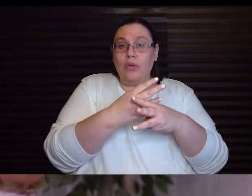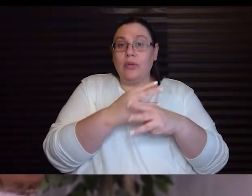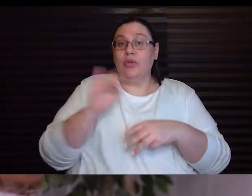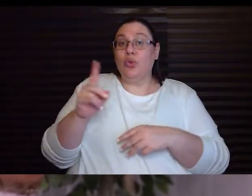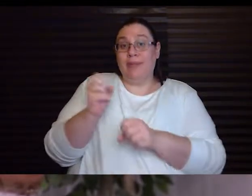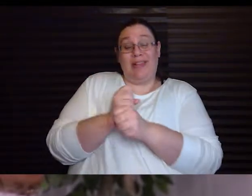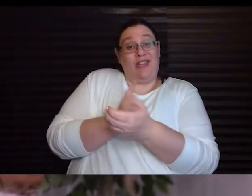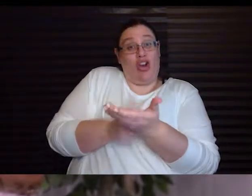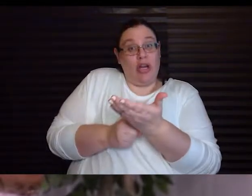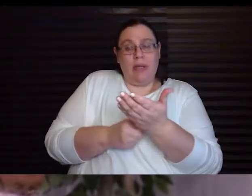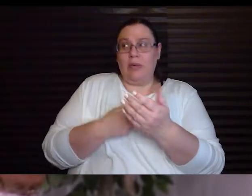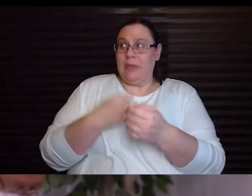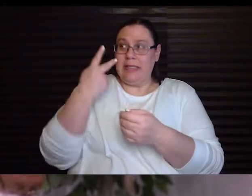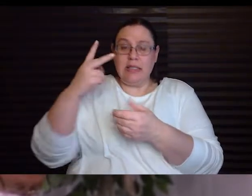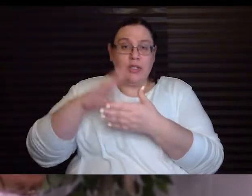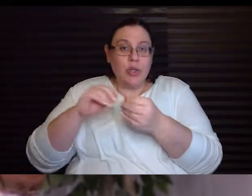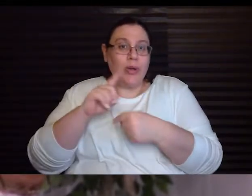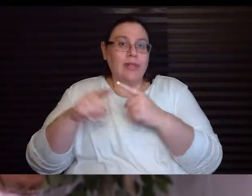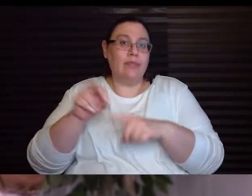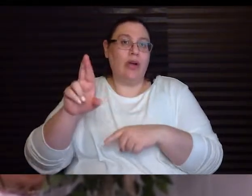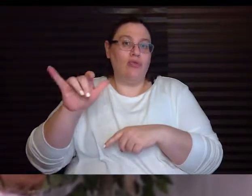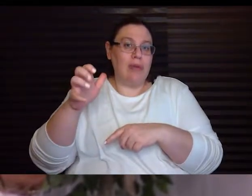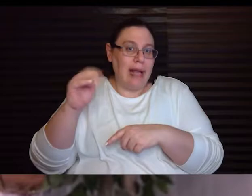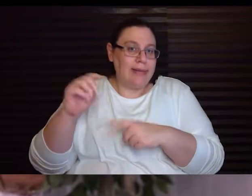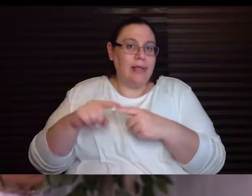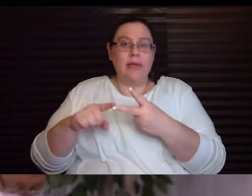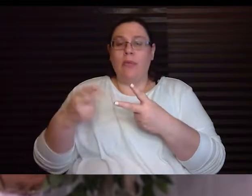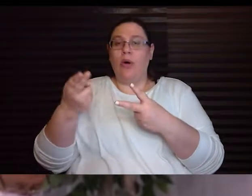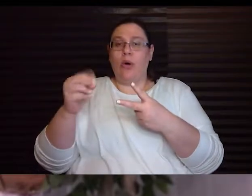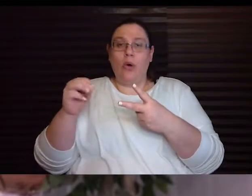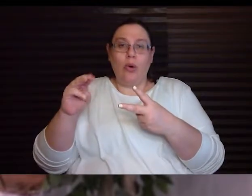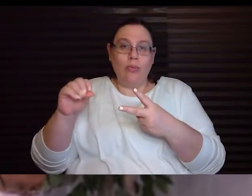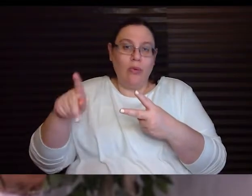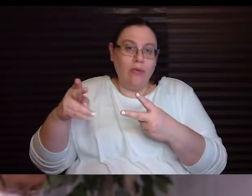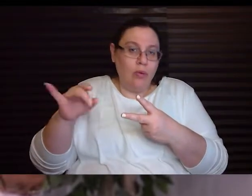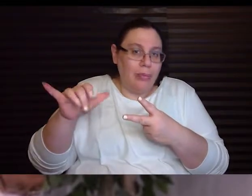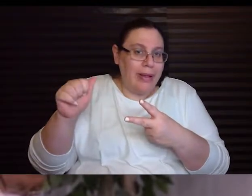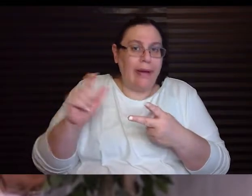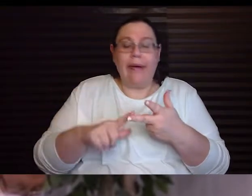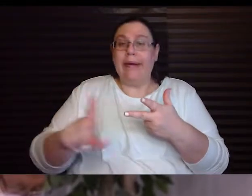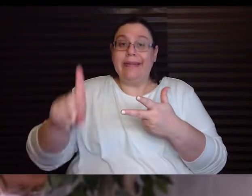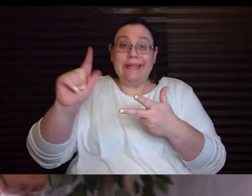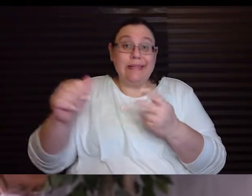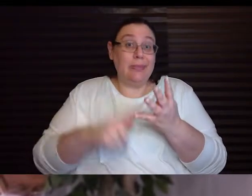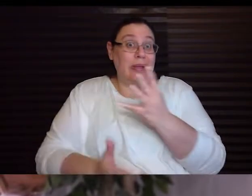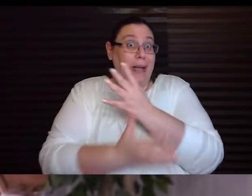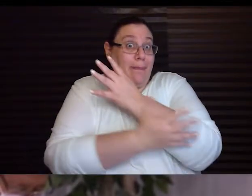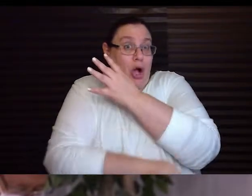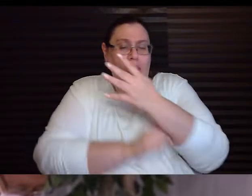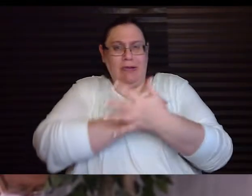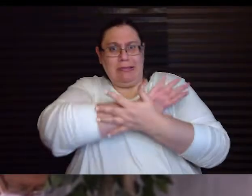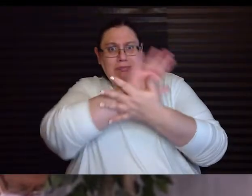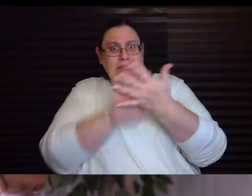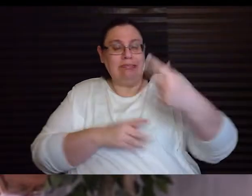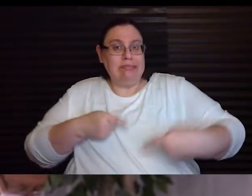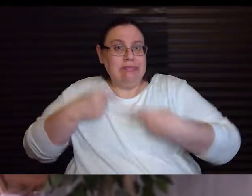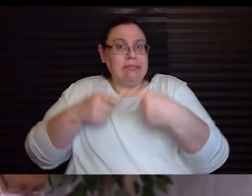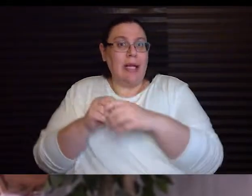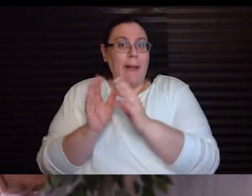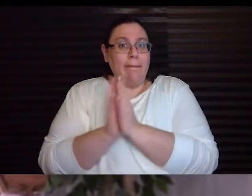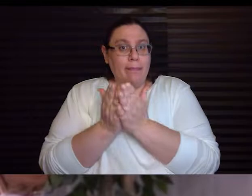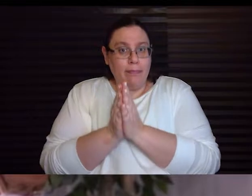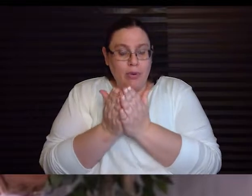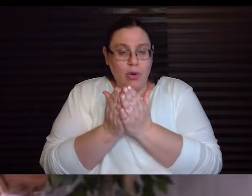argues that when we encounter stories about racism and homophobia, about disability and about poverty and other struggles in books,